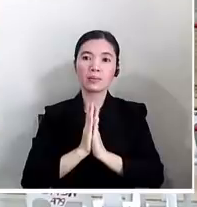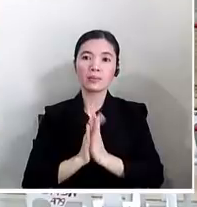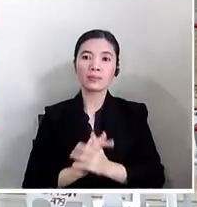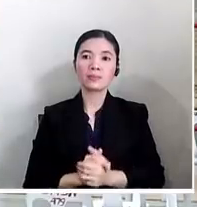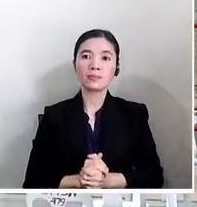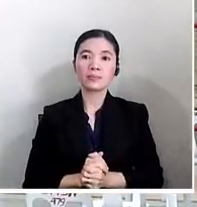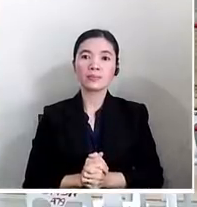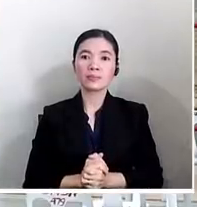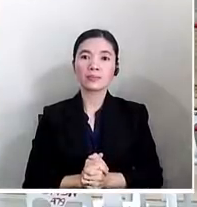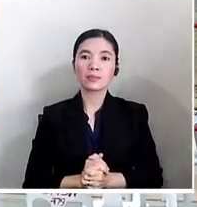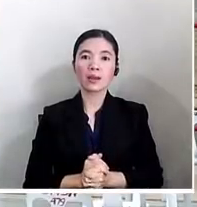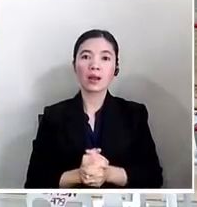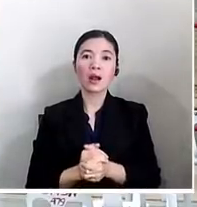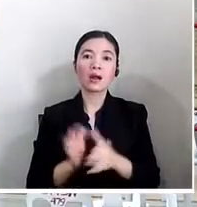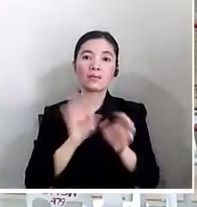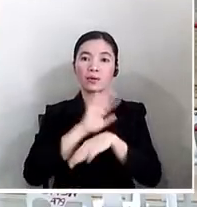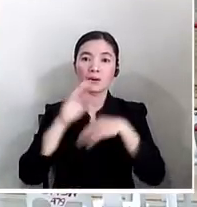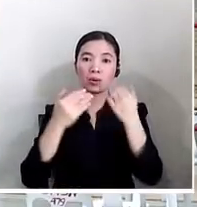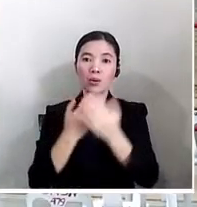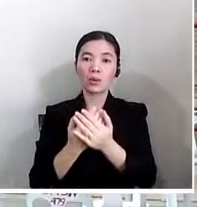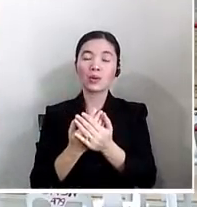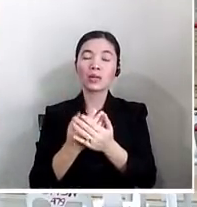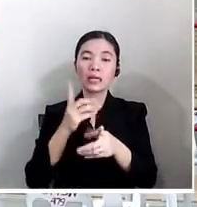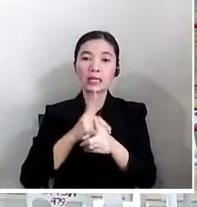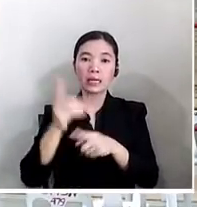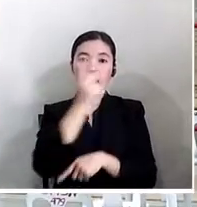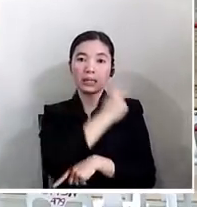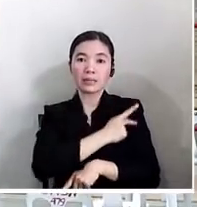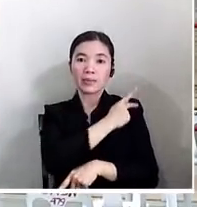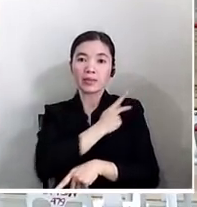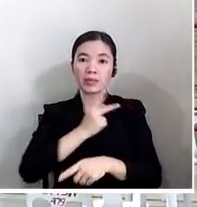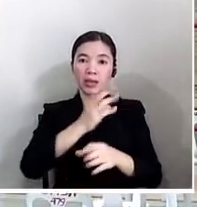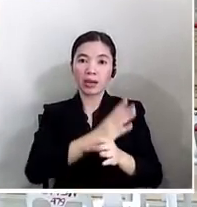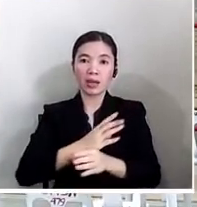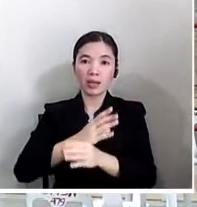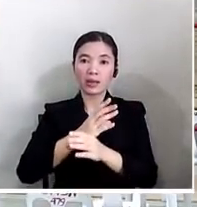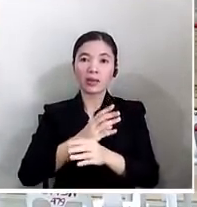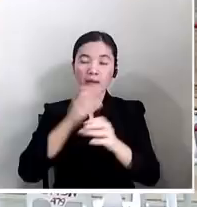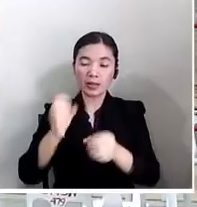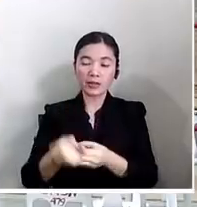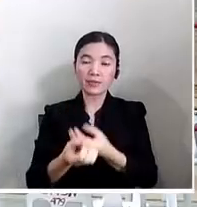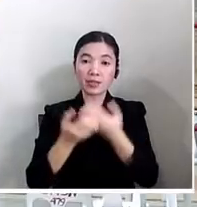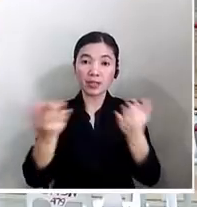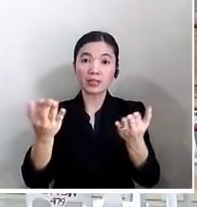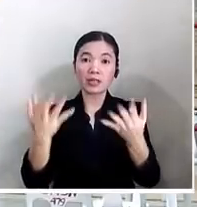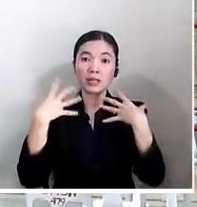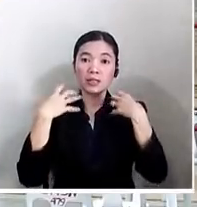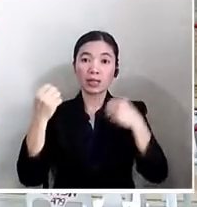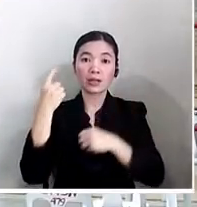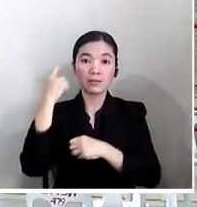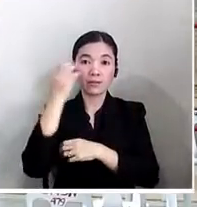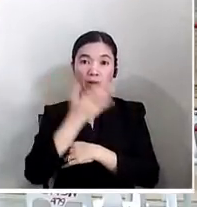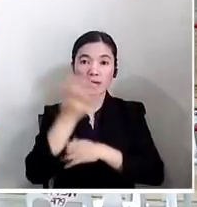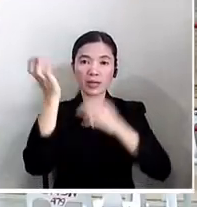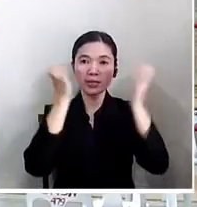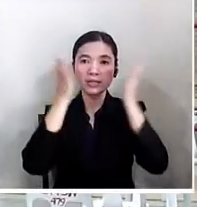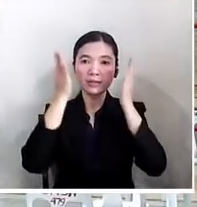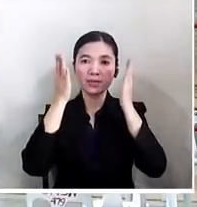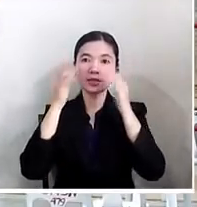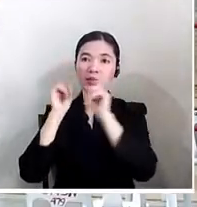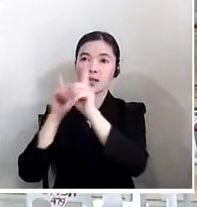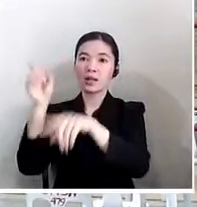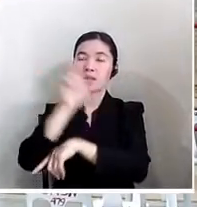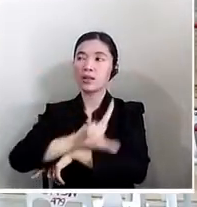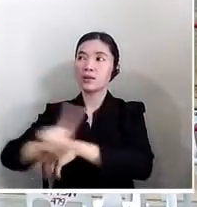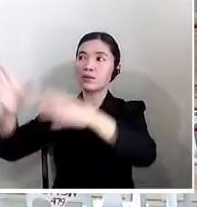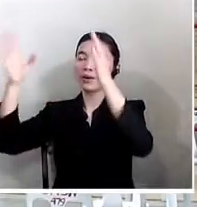all indirect patients' care, give them strength for their service. Let us pray to the Lord. Lord,